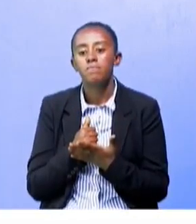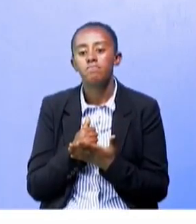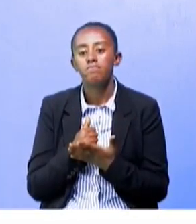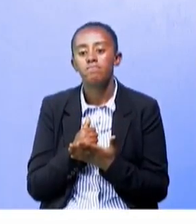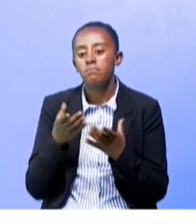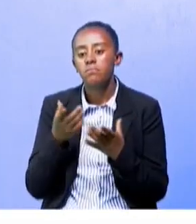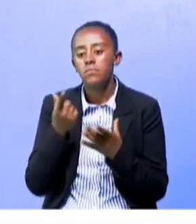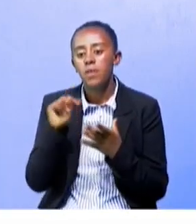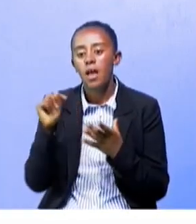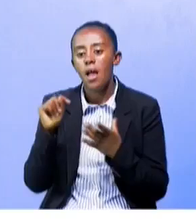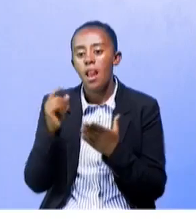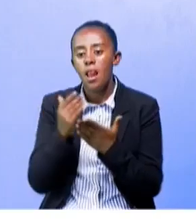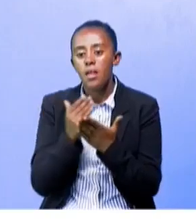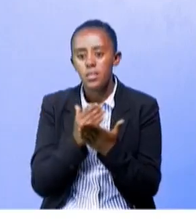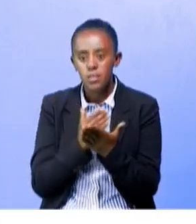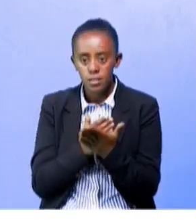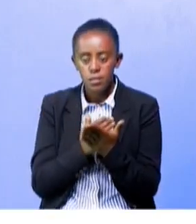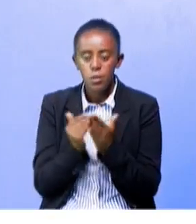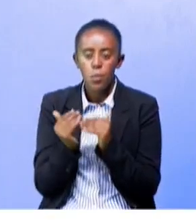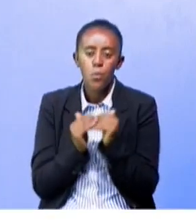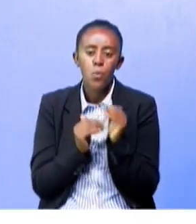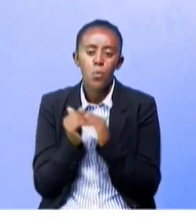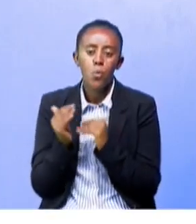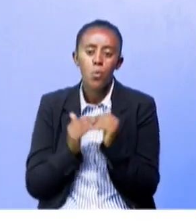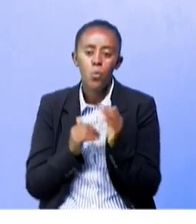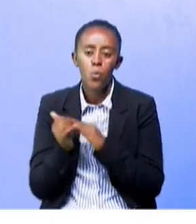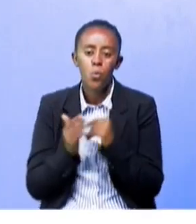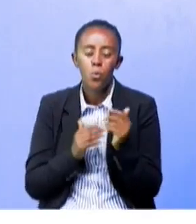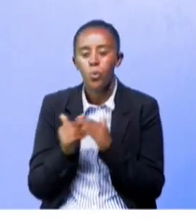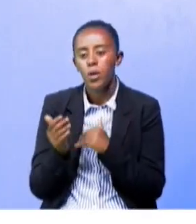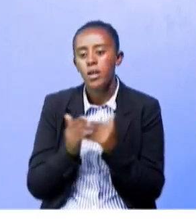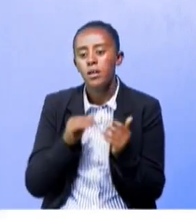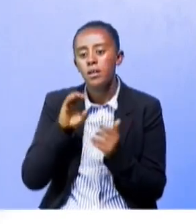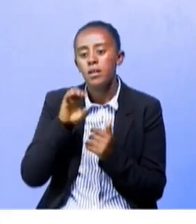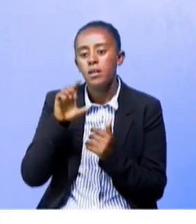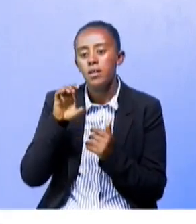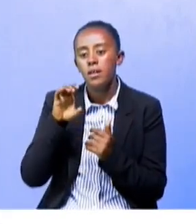lesson easy. Yeah, of course.